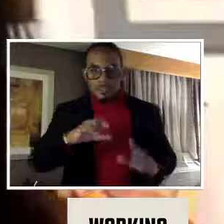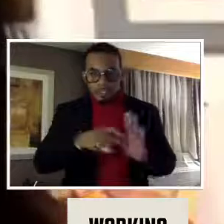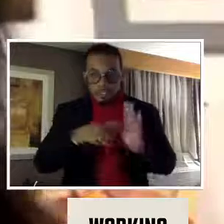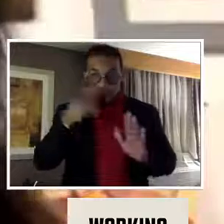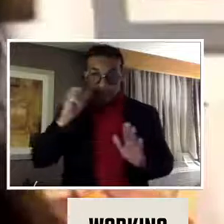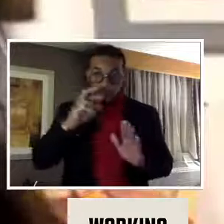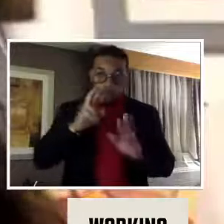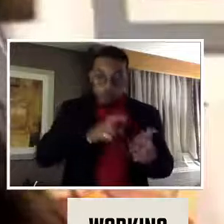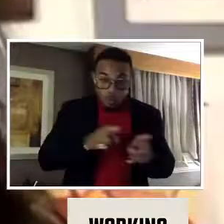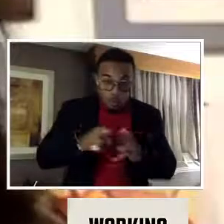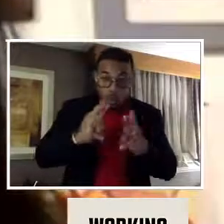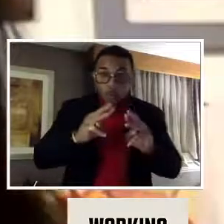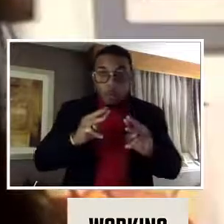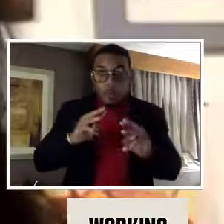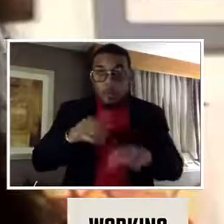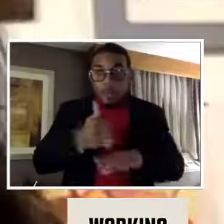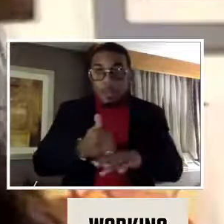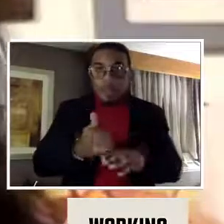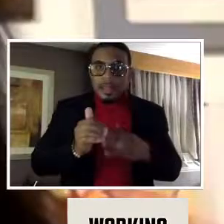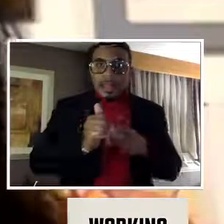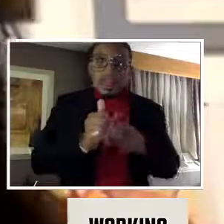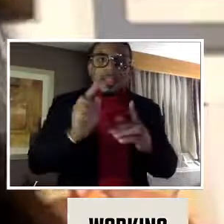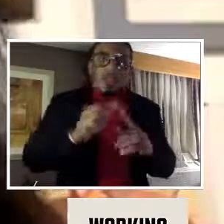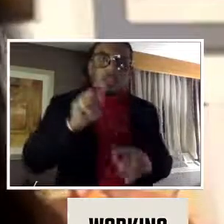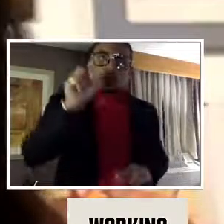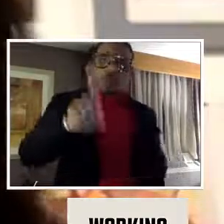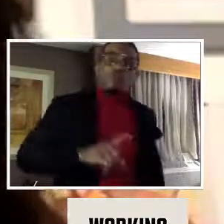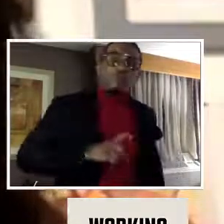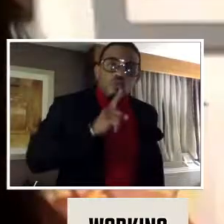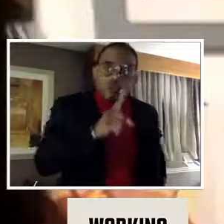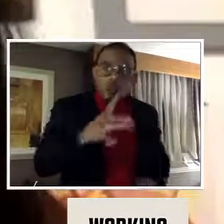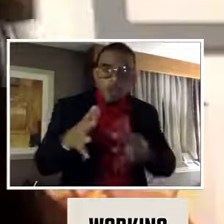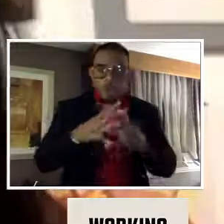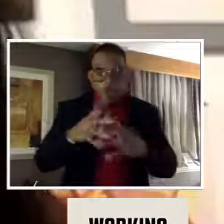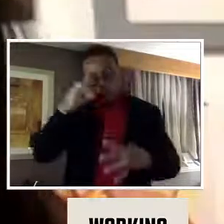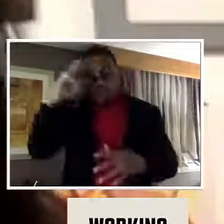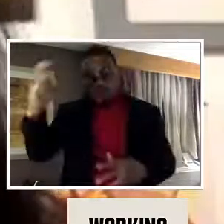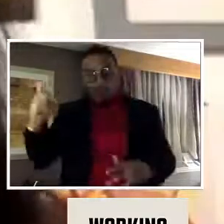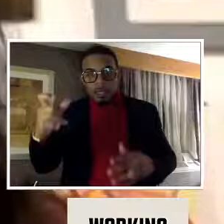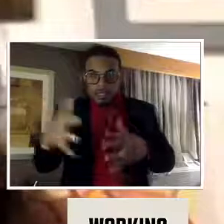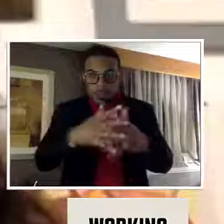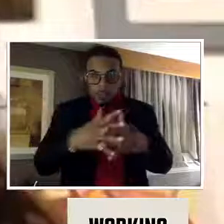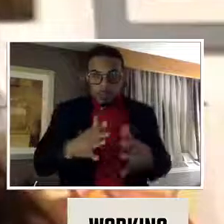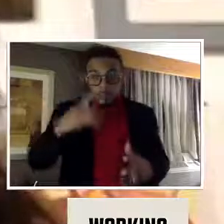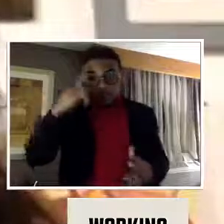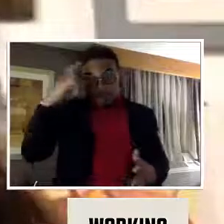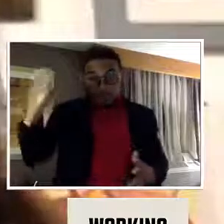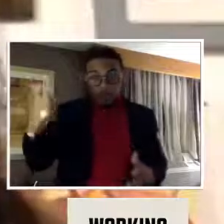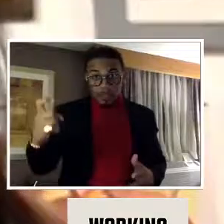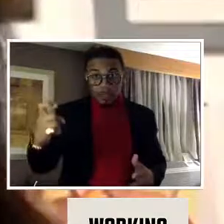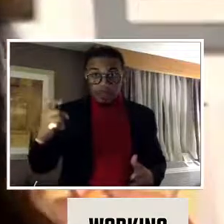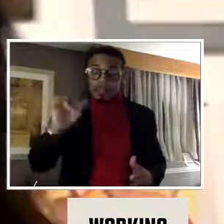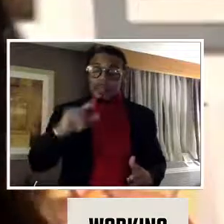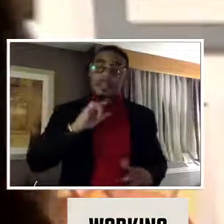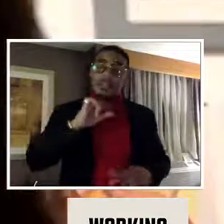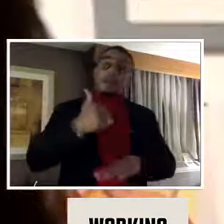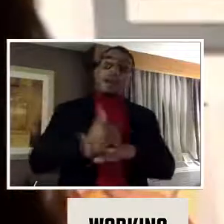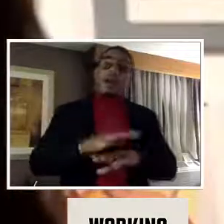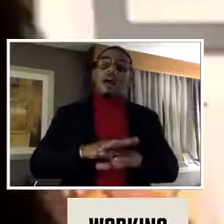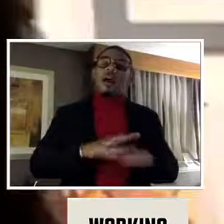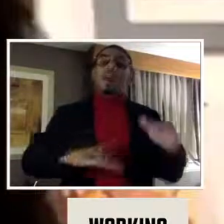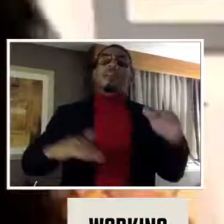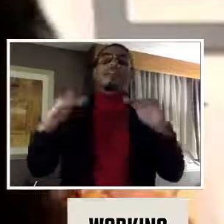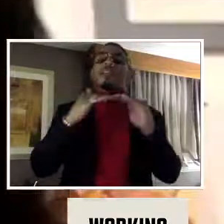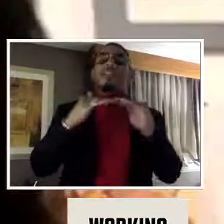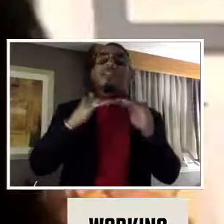the roadmap that leads to the real American dream. An American dream that is based on